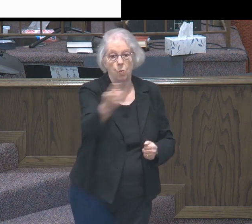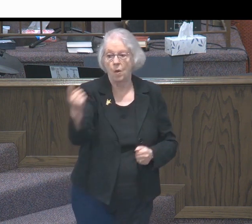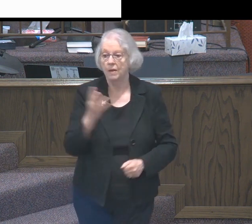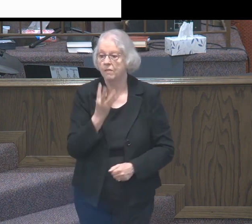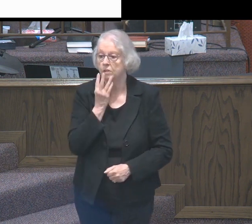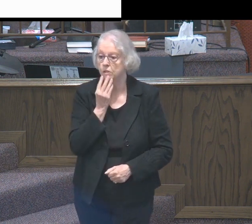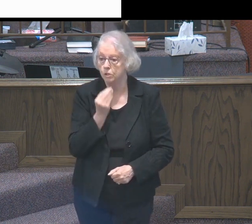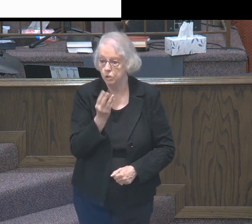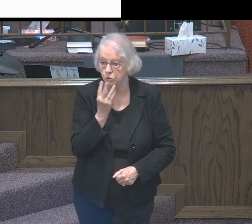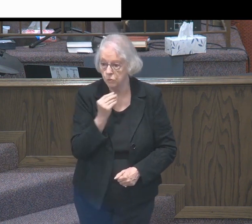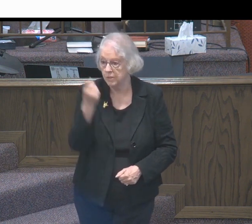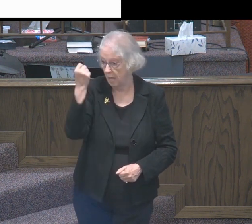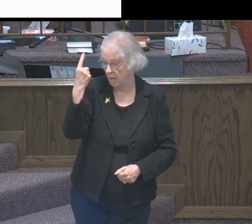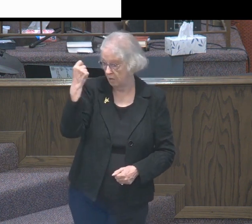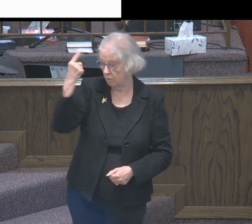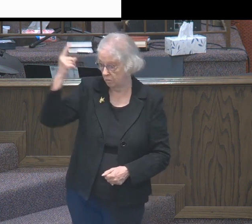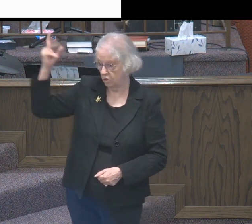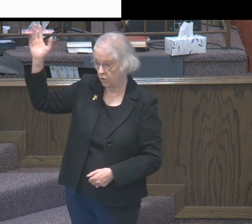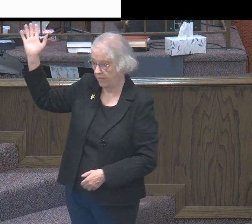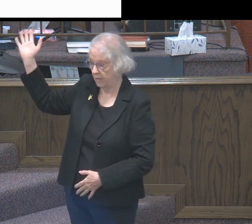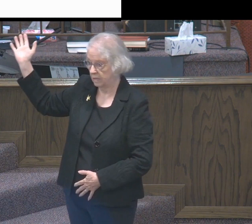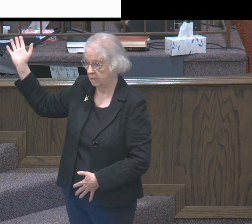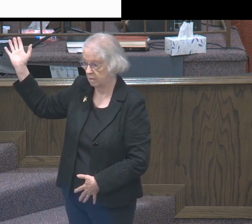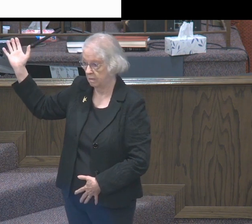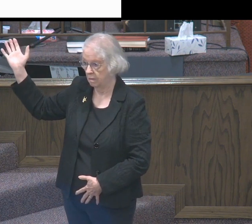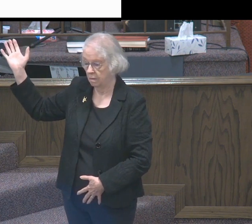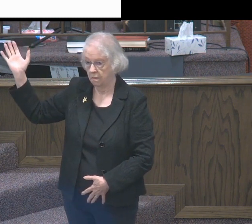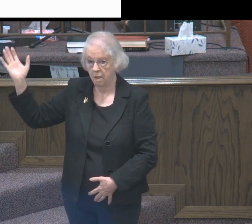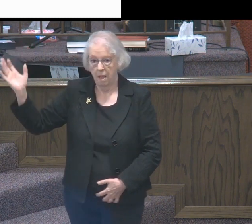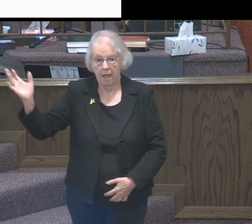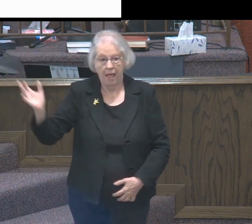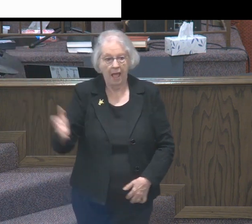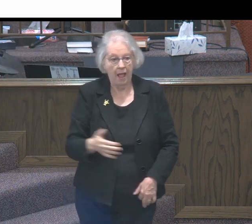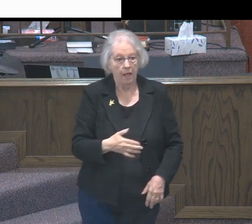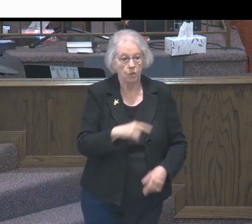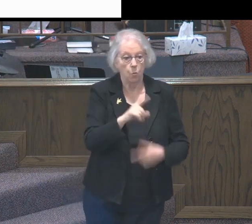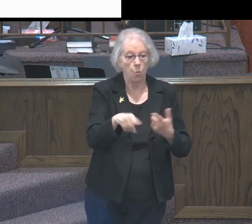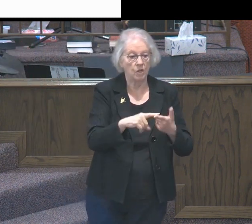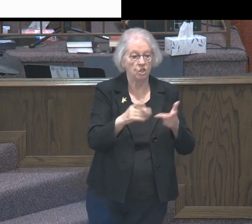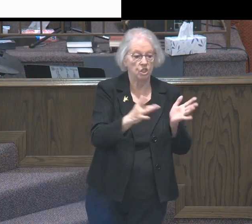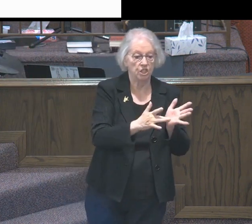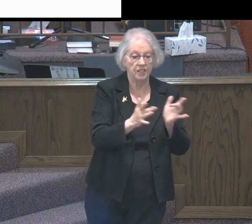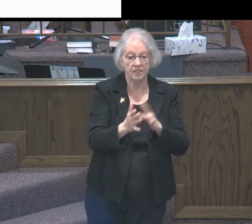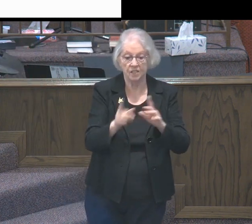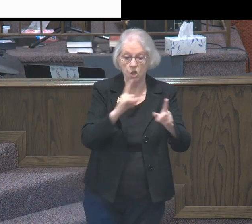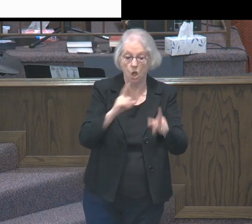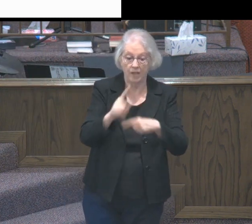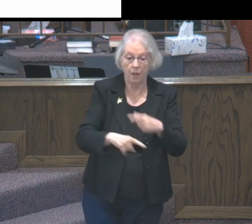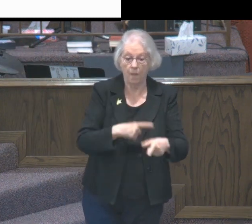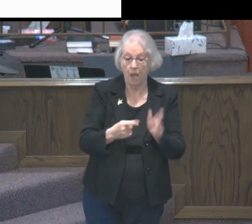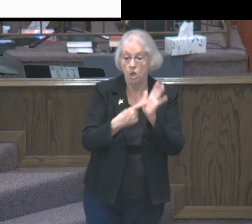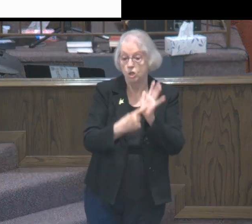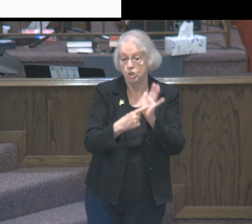default understanding of, do not think that I've come to destroy the law or the prophets. Not the